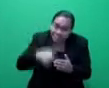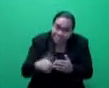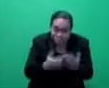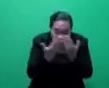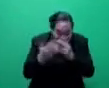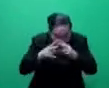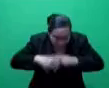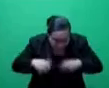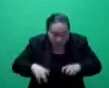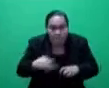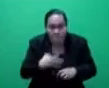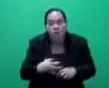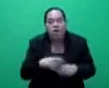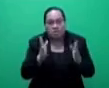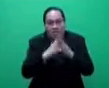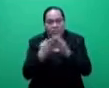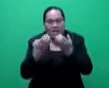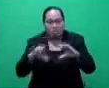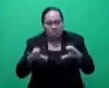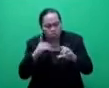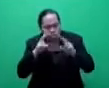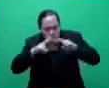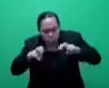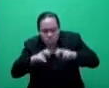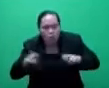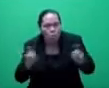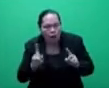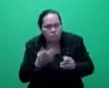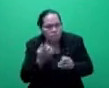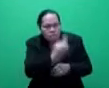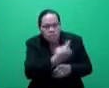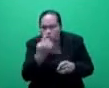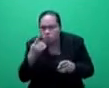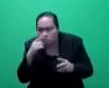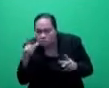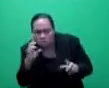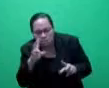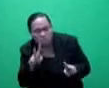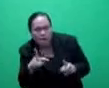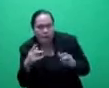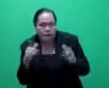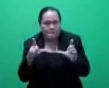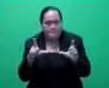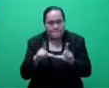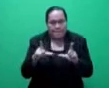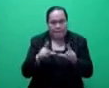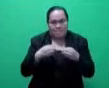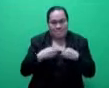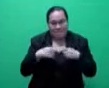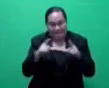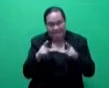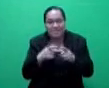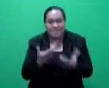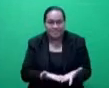being undertaken by municipal councils by looking at the business license they had issued. The council's